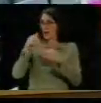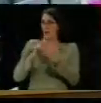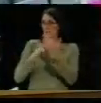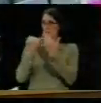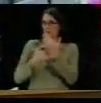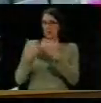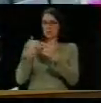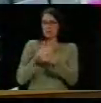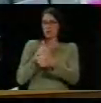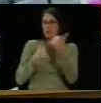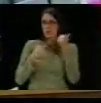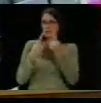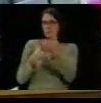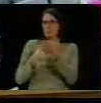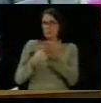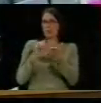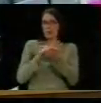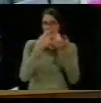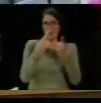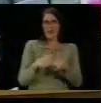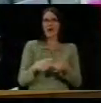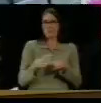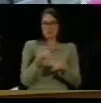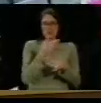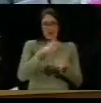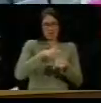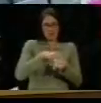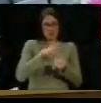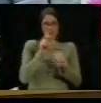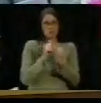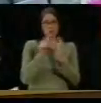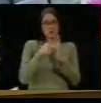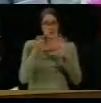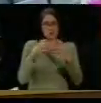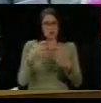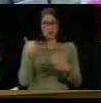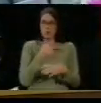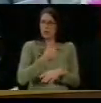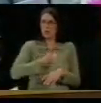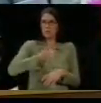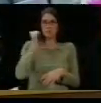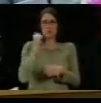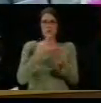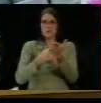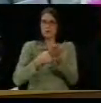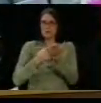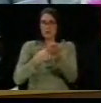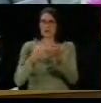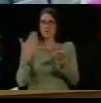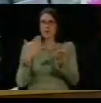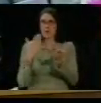discuss it. And that has happened on this county commission several times, that we refuse to discuss.